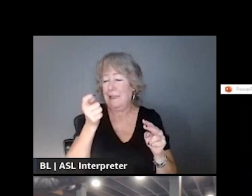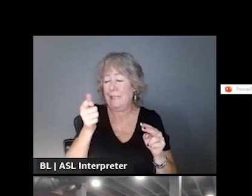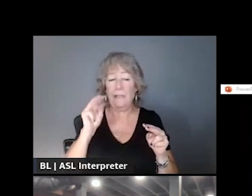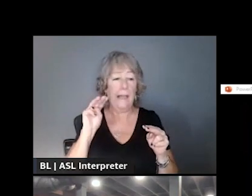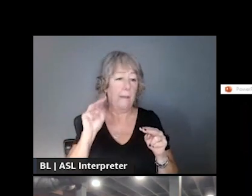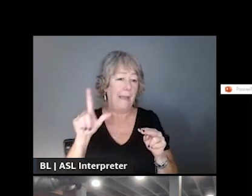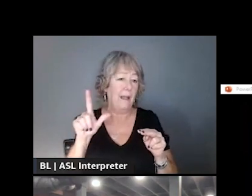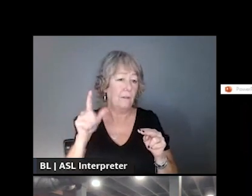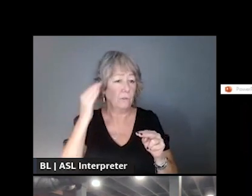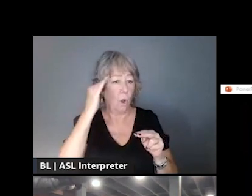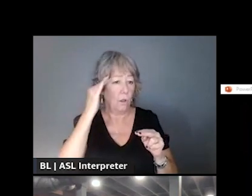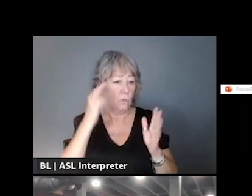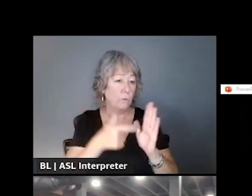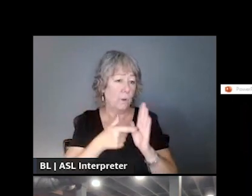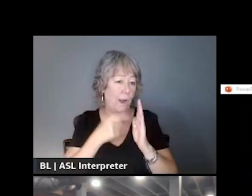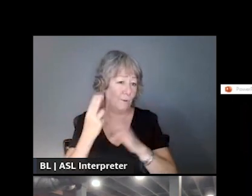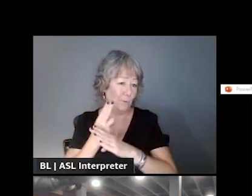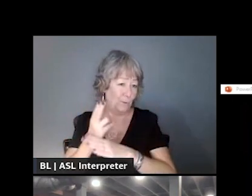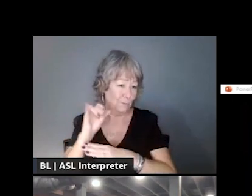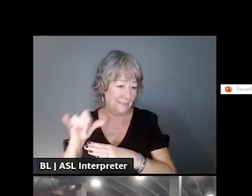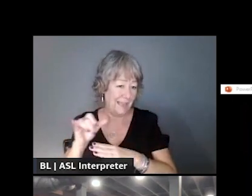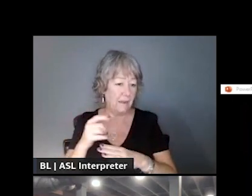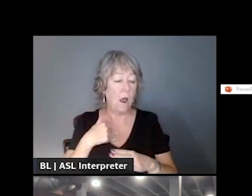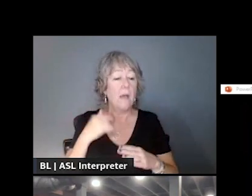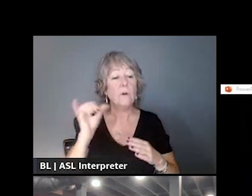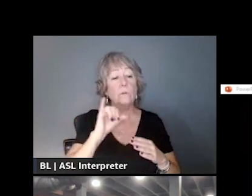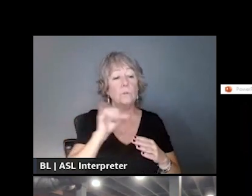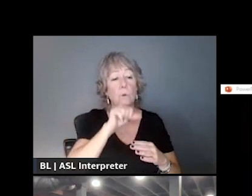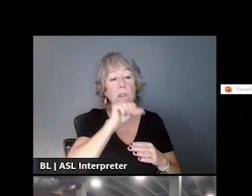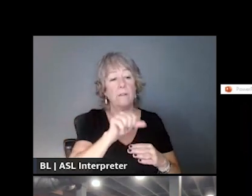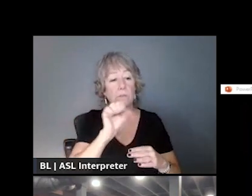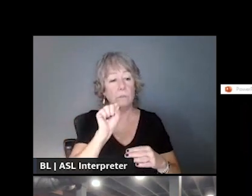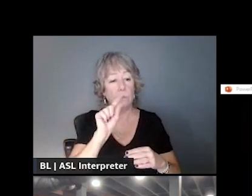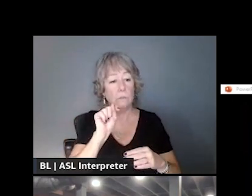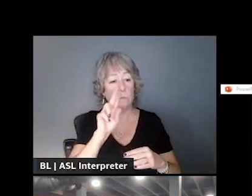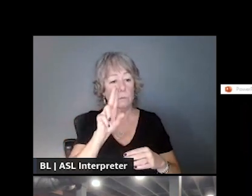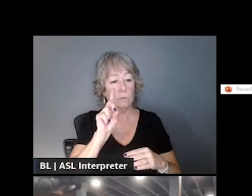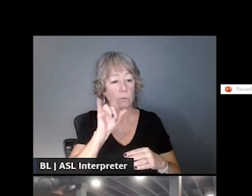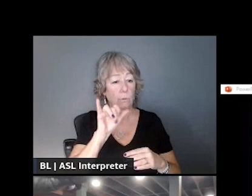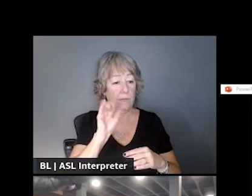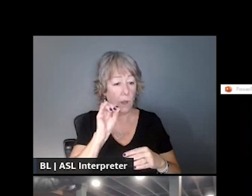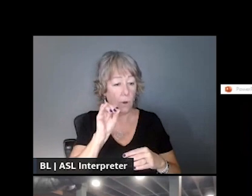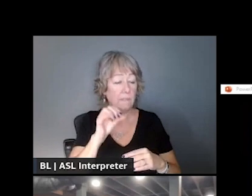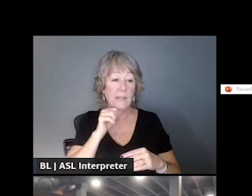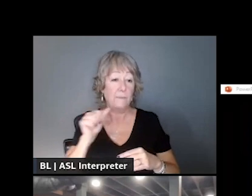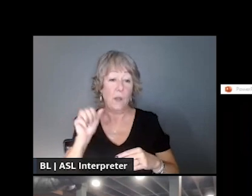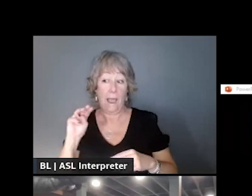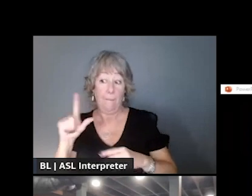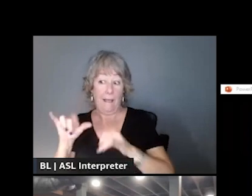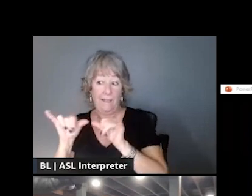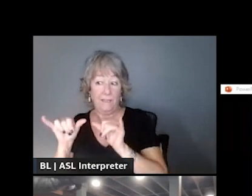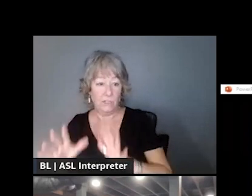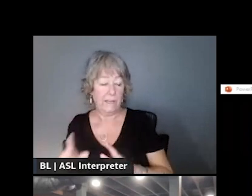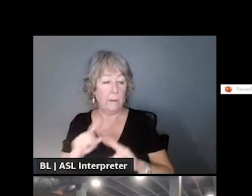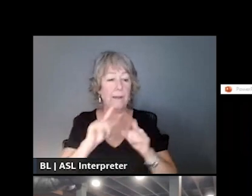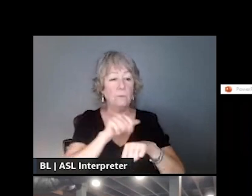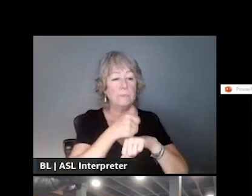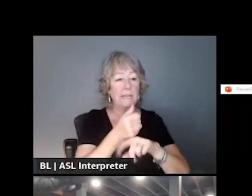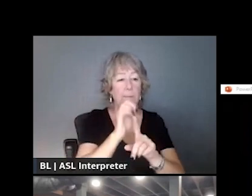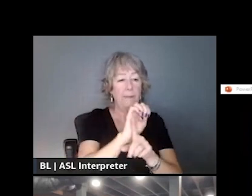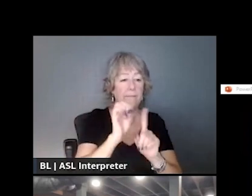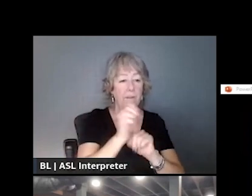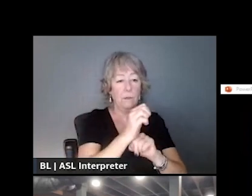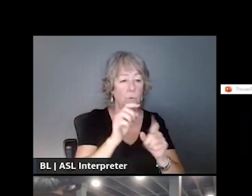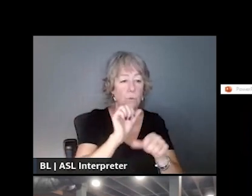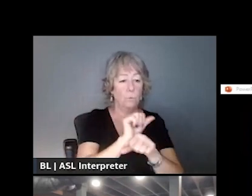Canvas. I personally also have loved Studio for a long time because I'm not an ML engineer. So setting up an environment to work with ML,